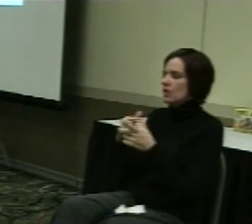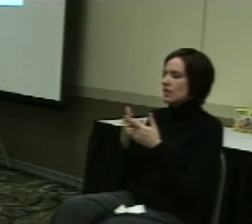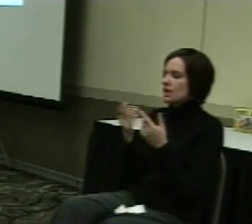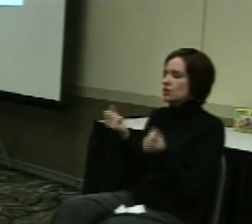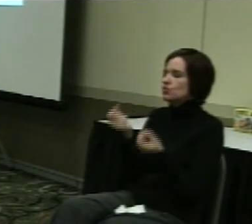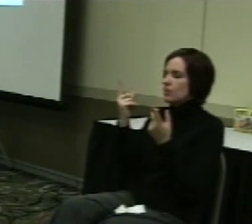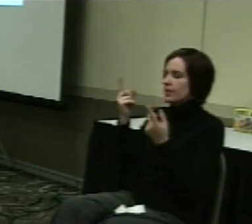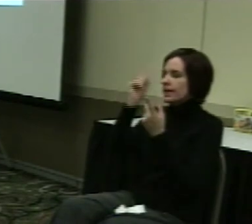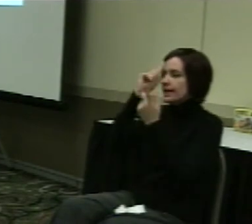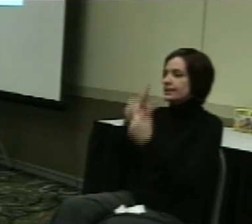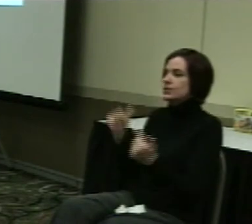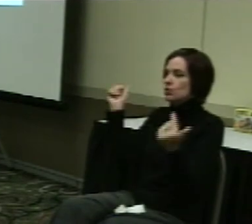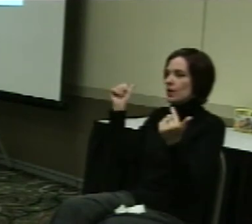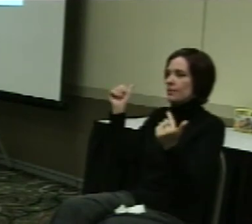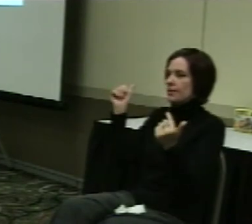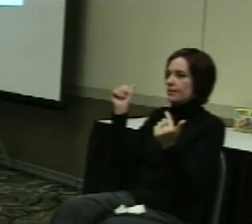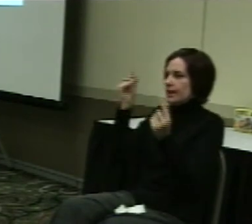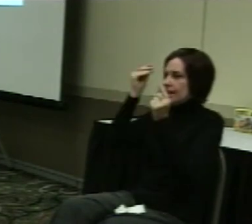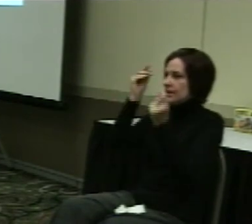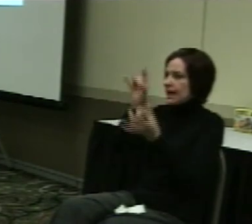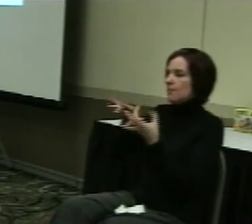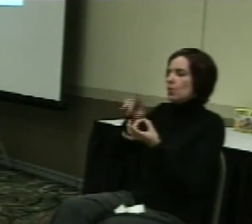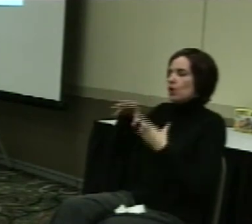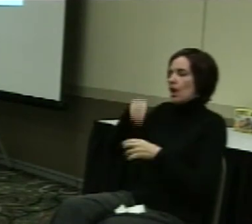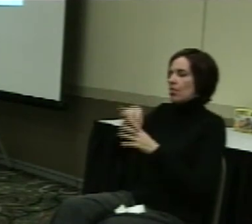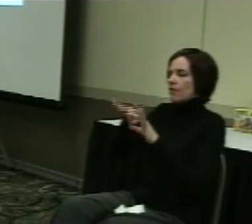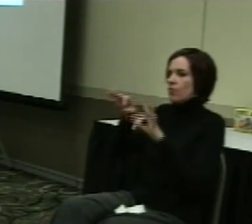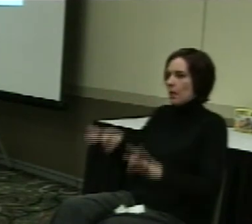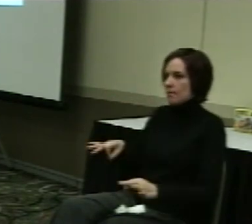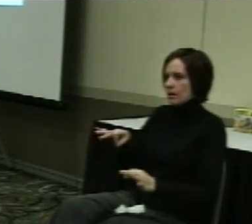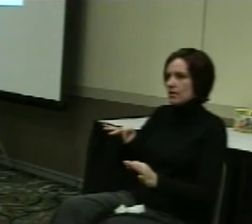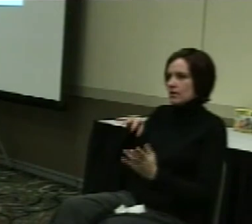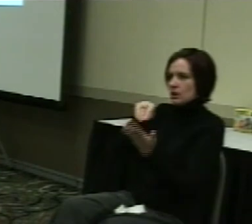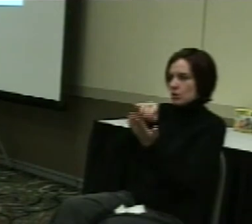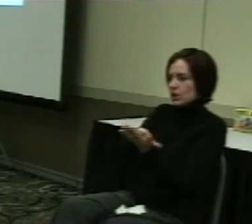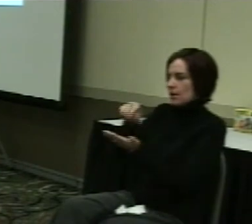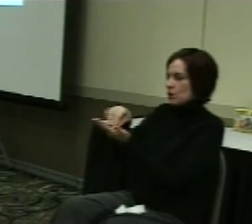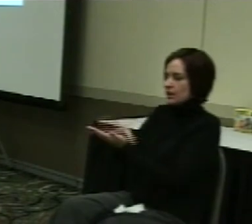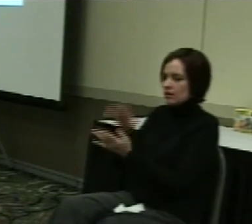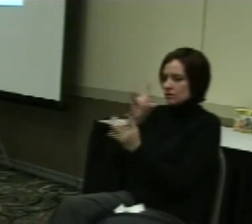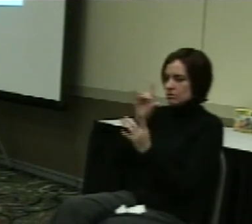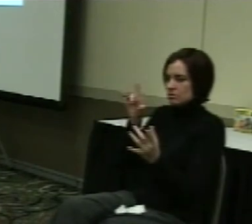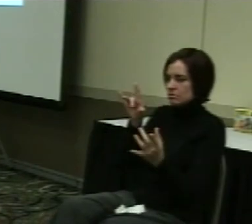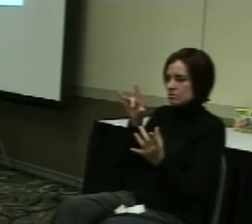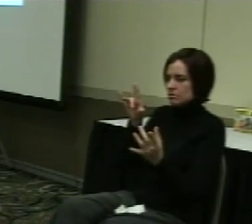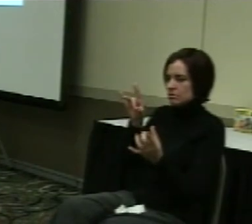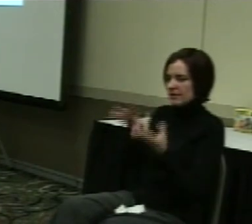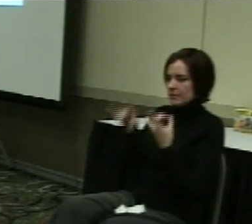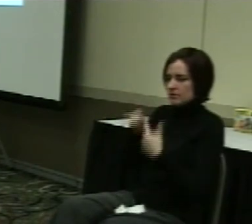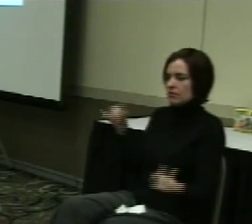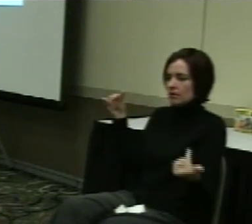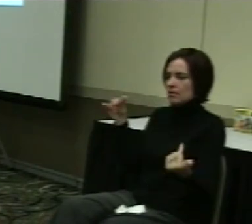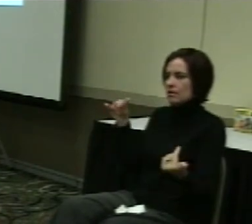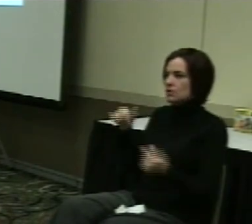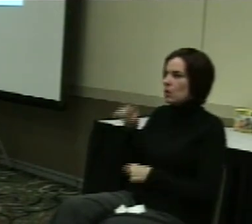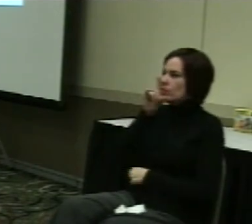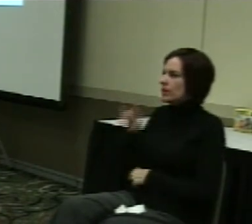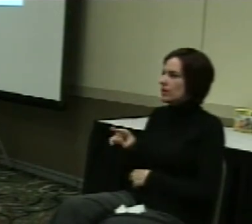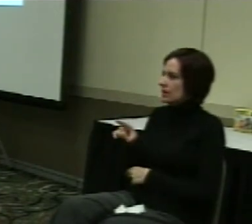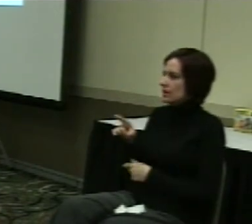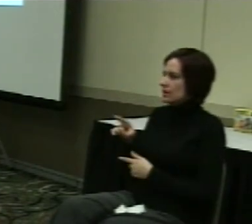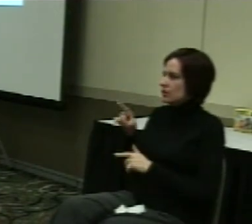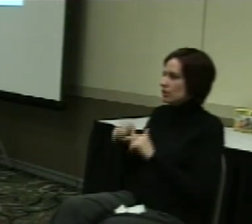input in the form. And sometimes that kind of mess up what you're really trying to get on the paper about this